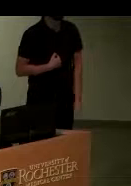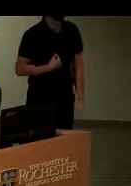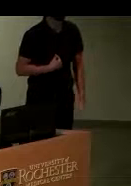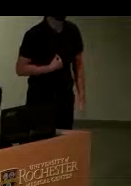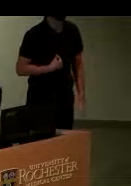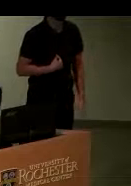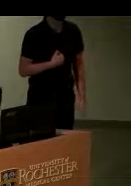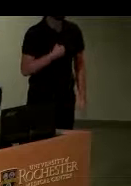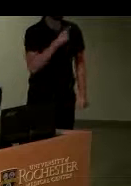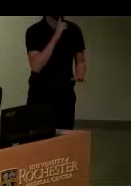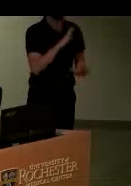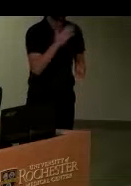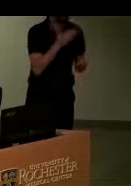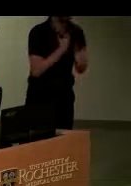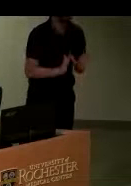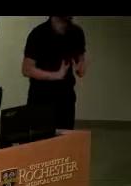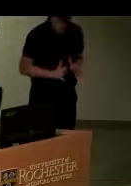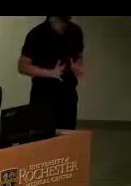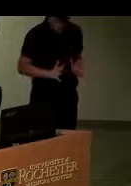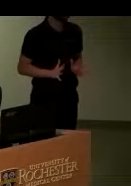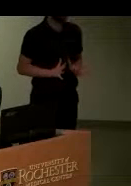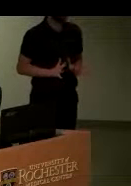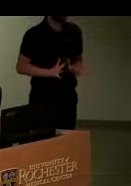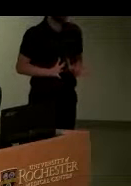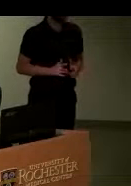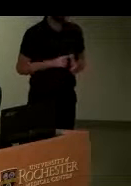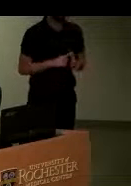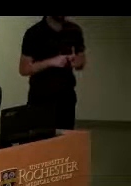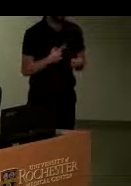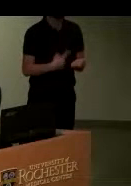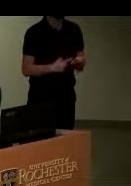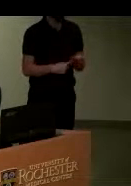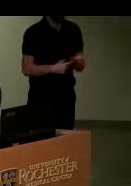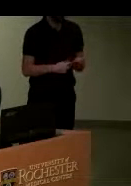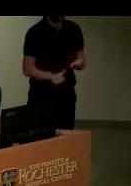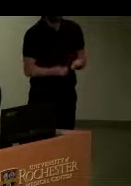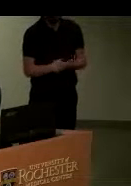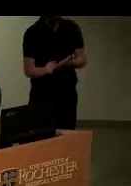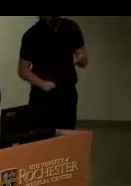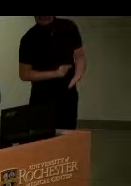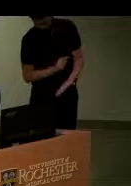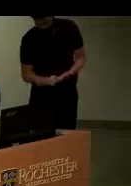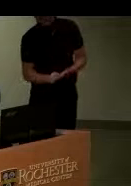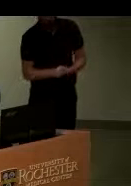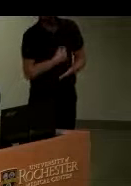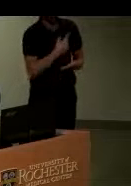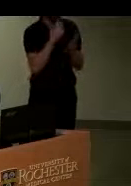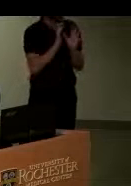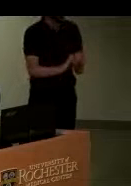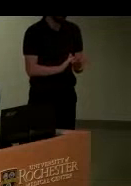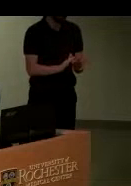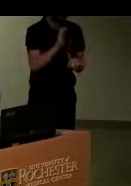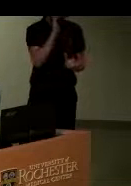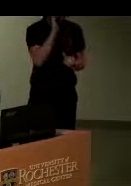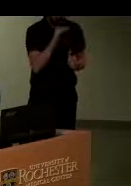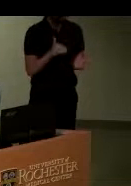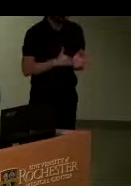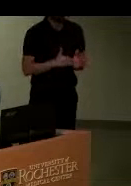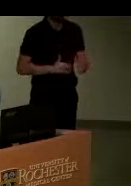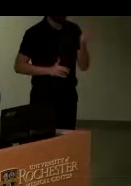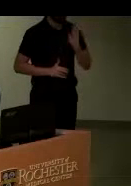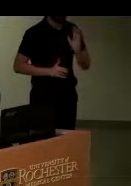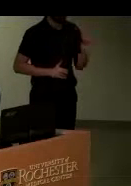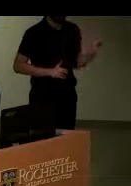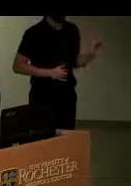oh, thank God, thank God. And then we talked for probably another hour. And then I said, listen, the doctors who were in here